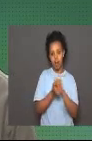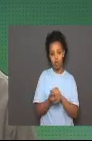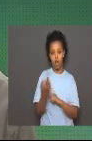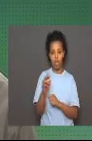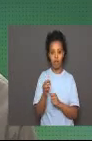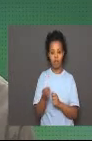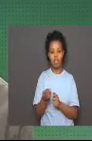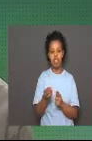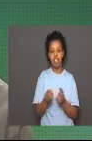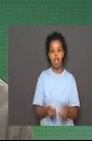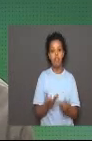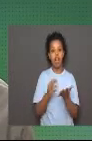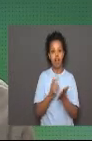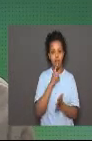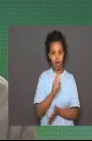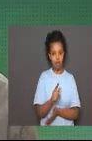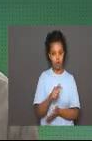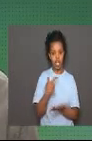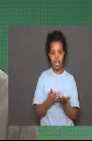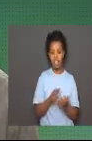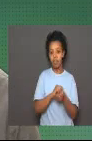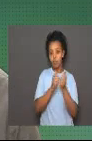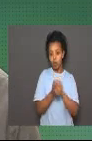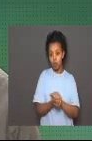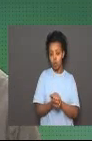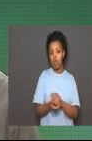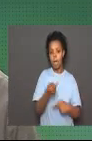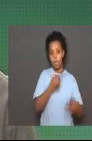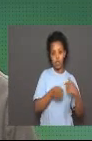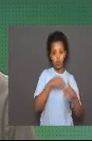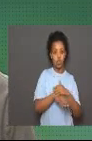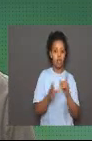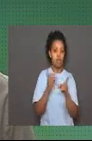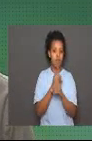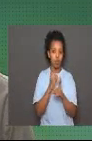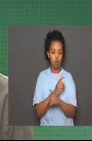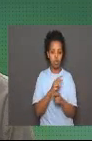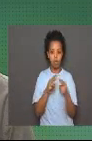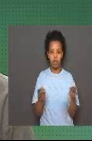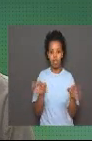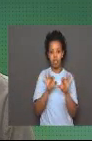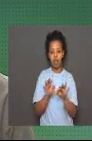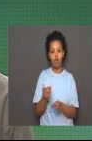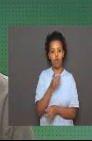changes that these mutations cause in a gene can be quite substantial.